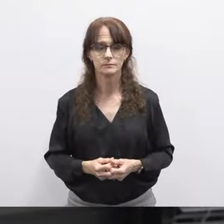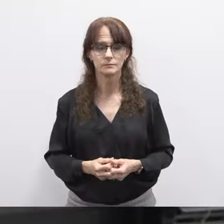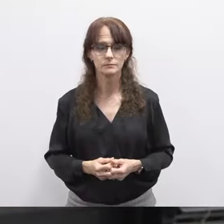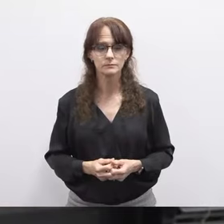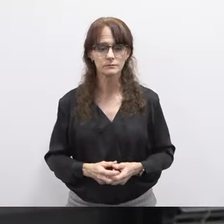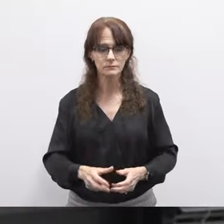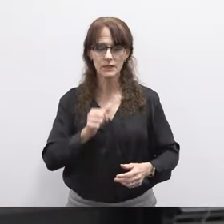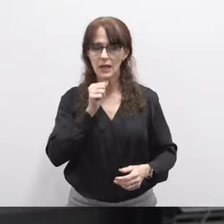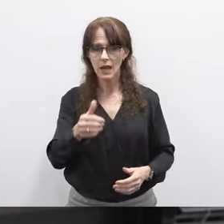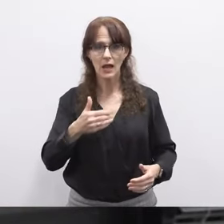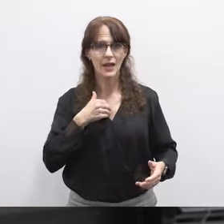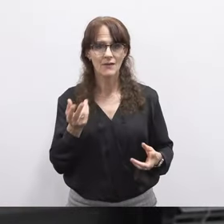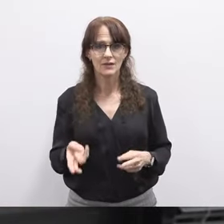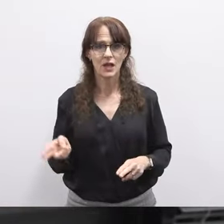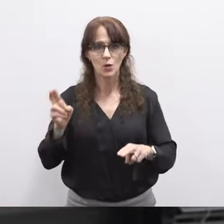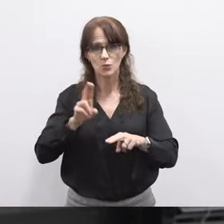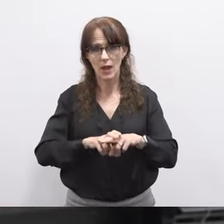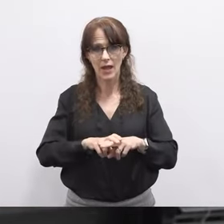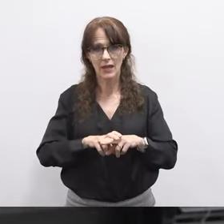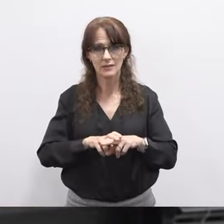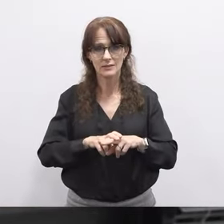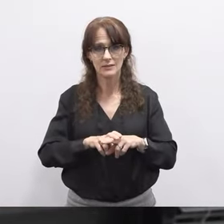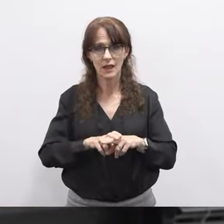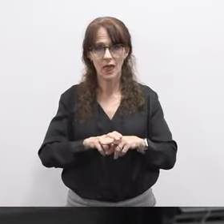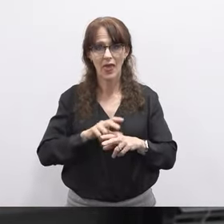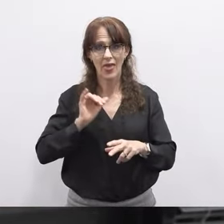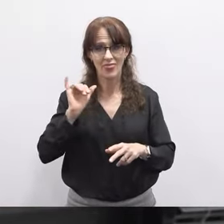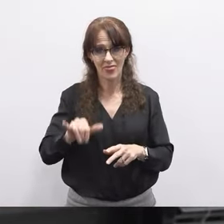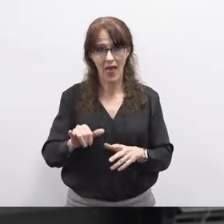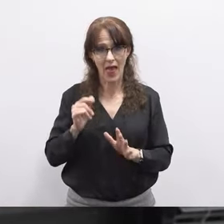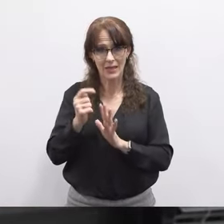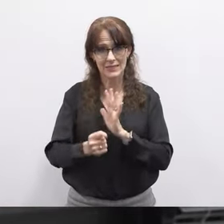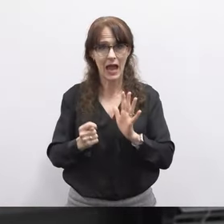Not having a raise in that amount of time,